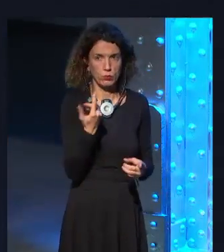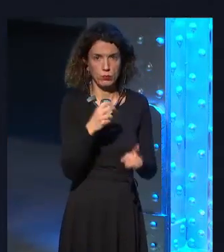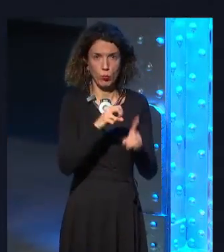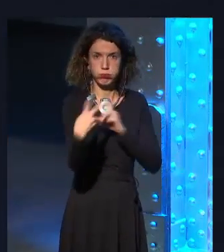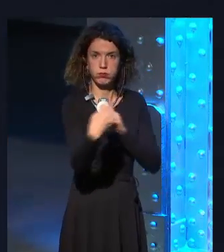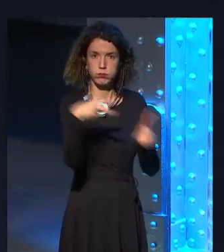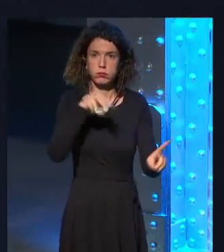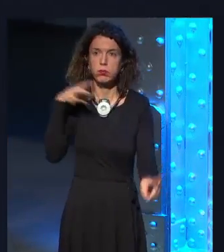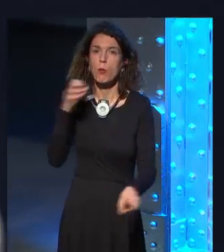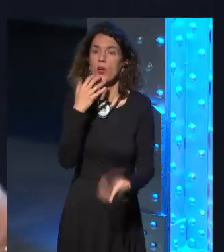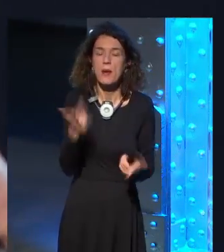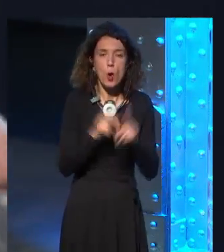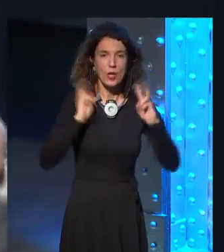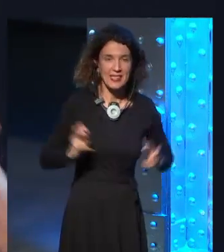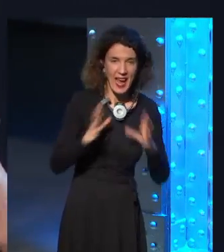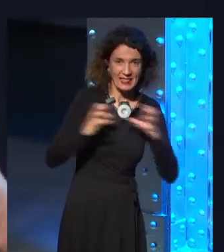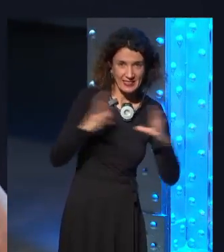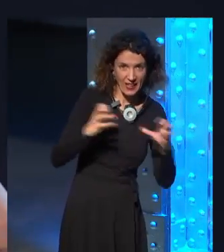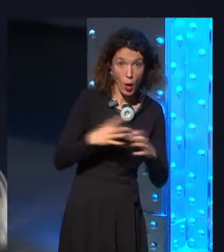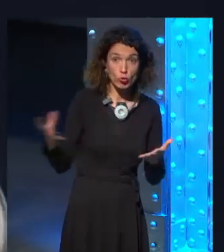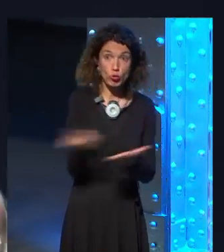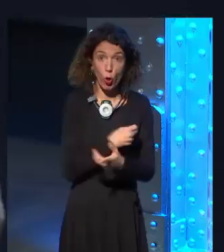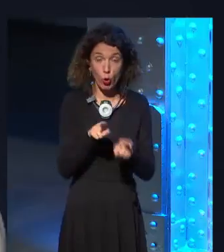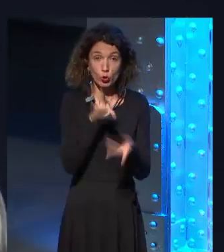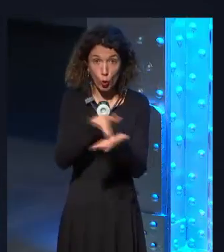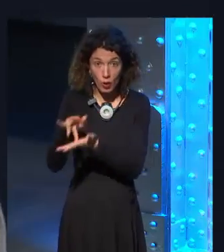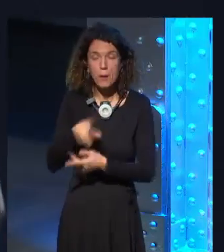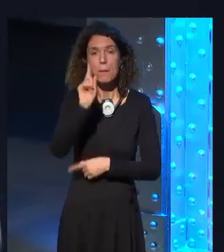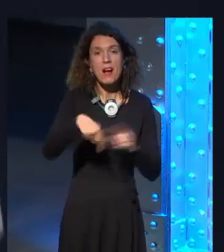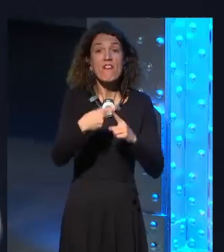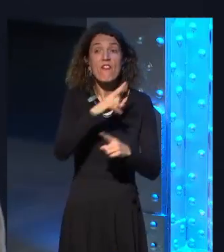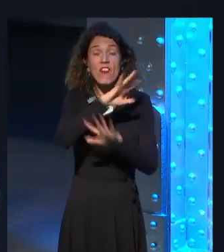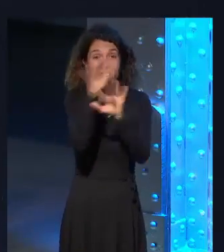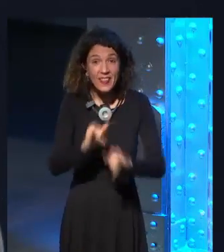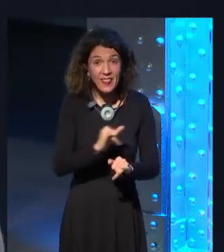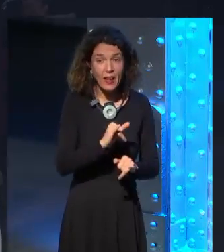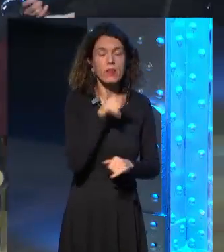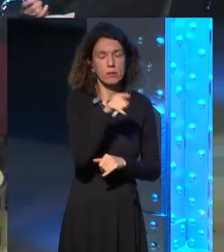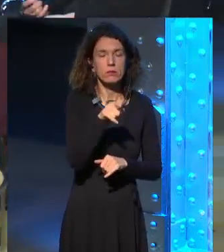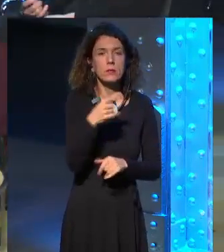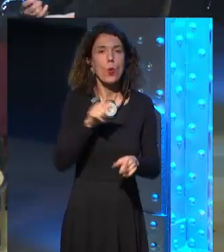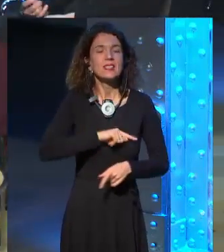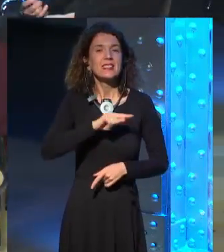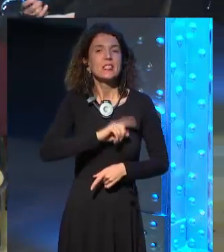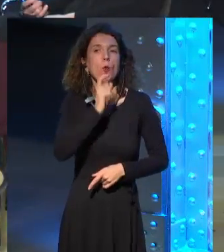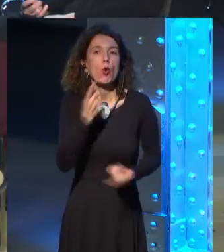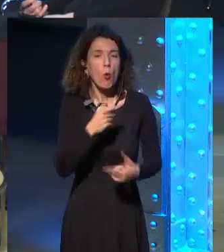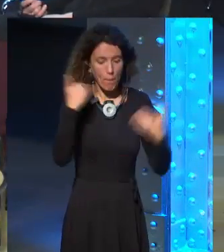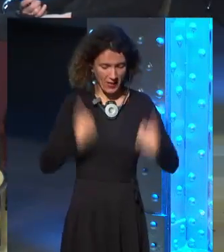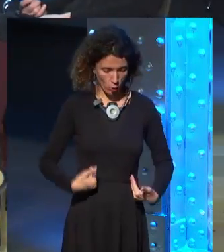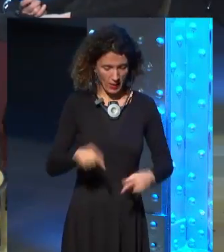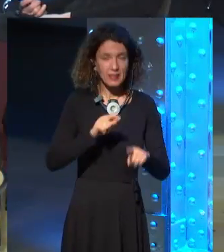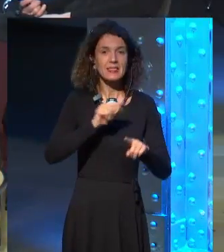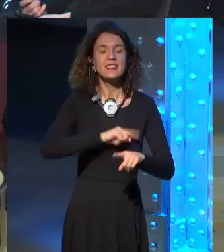stress. All of those phenomena, including happiness, is about how we feel as individuals. And I think that's